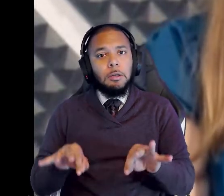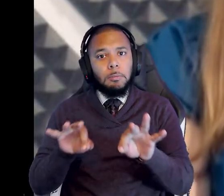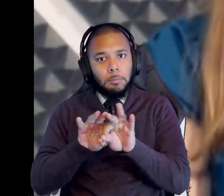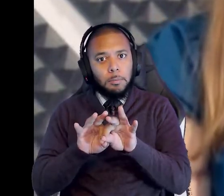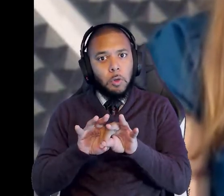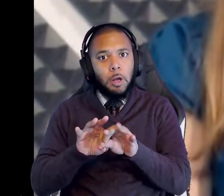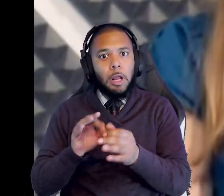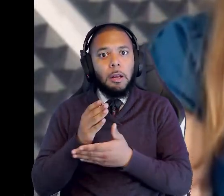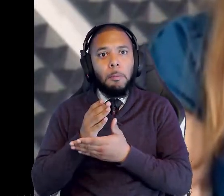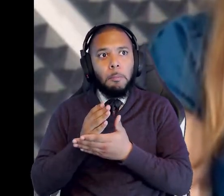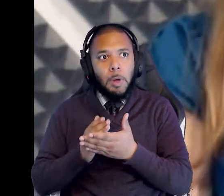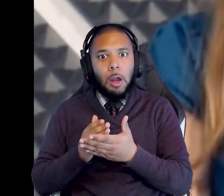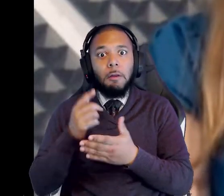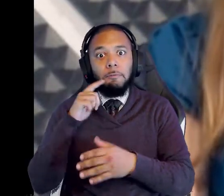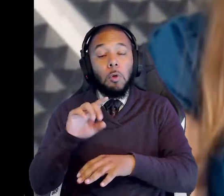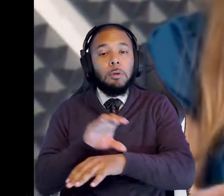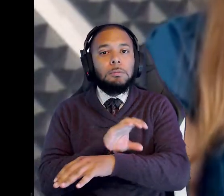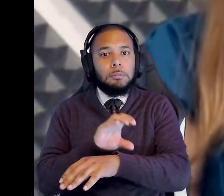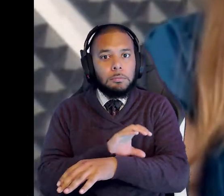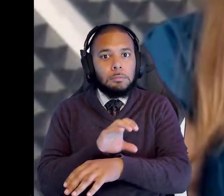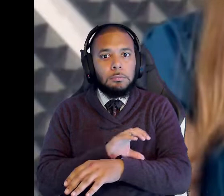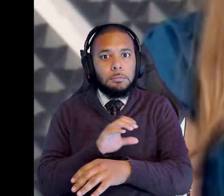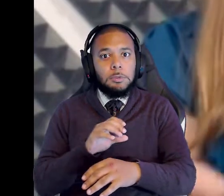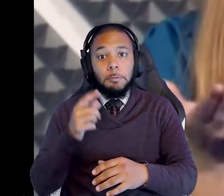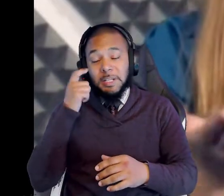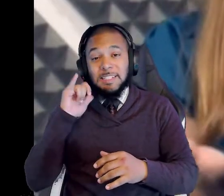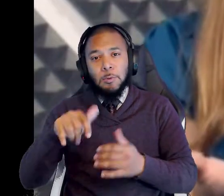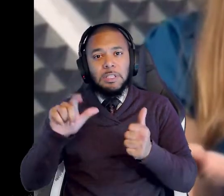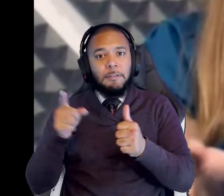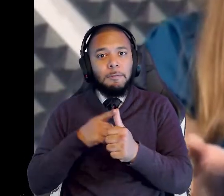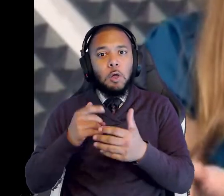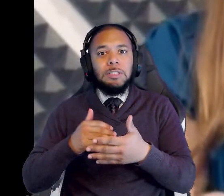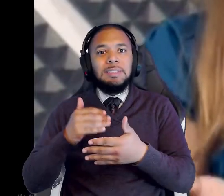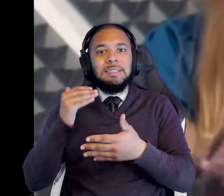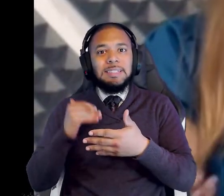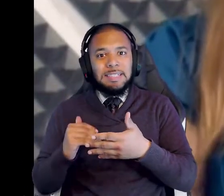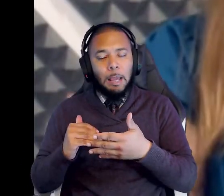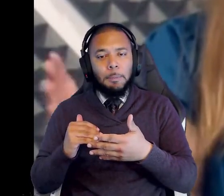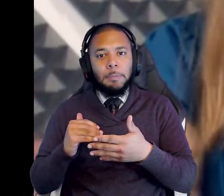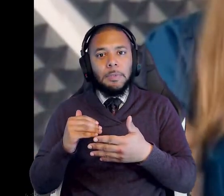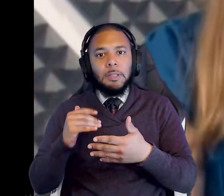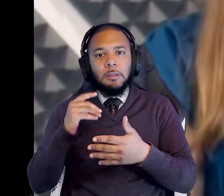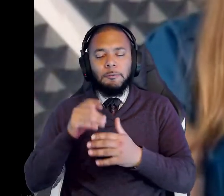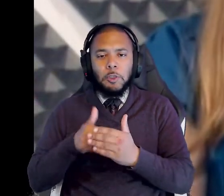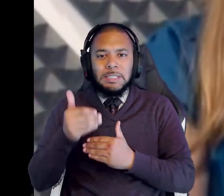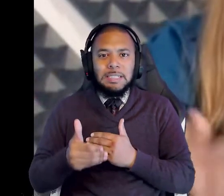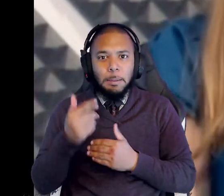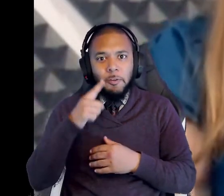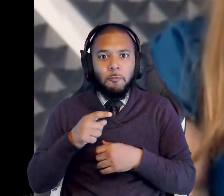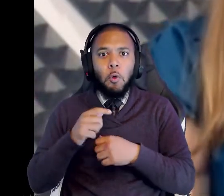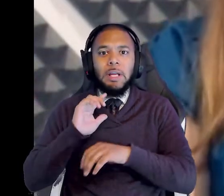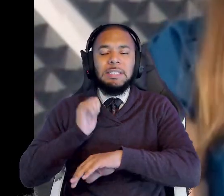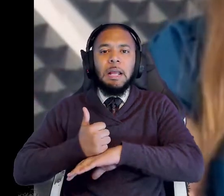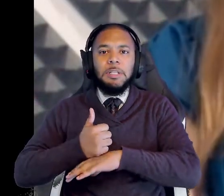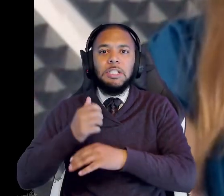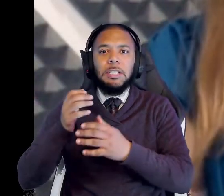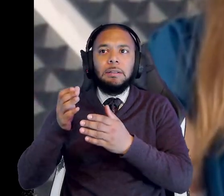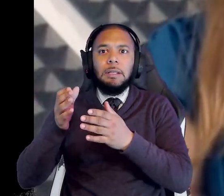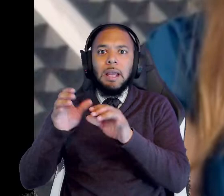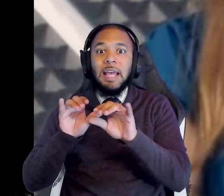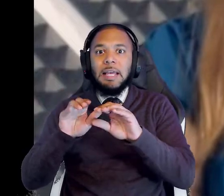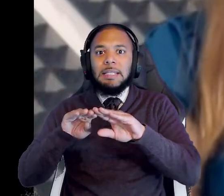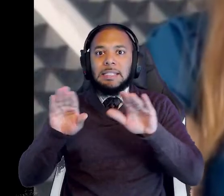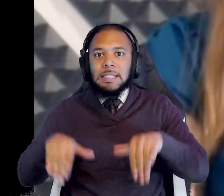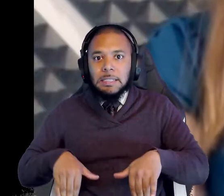of computing because it was that first step that was using different things in order to create a system and a sequence within